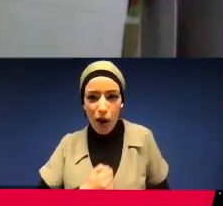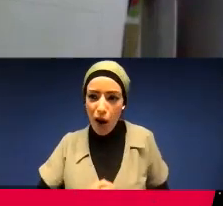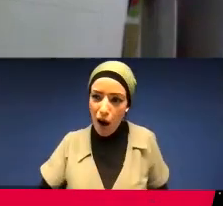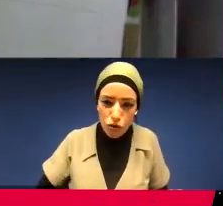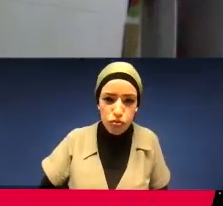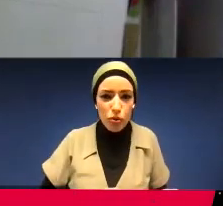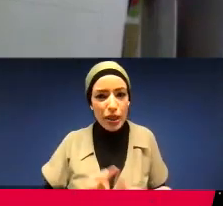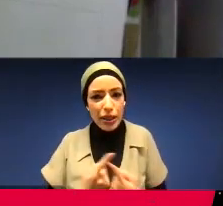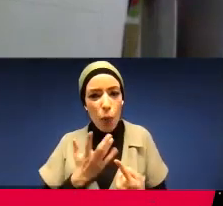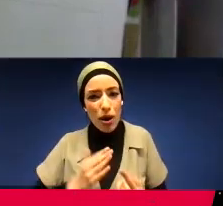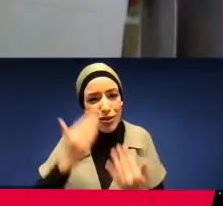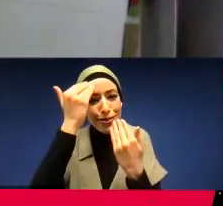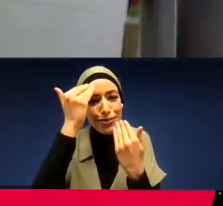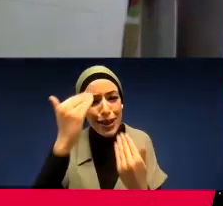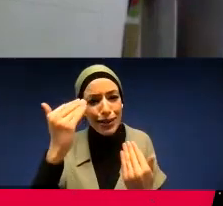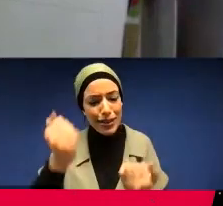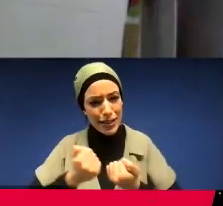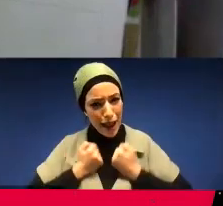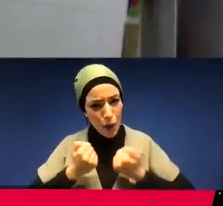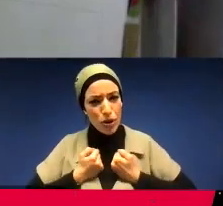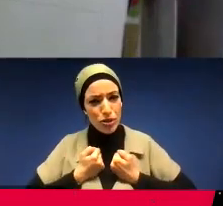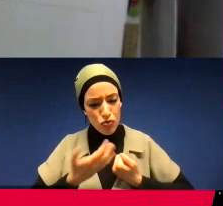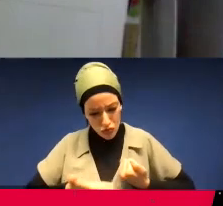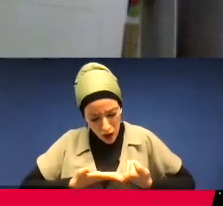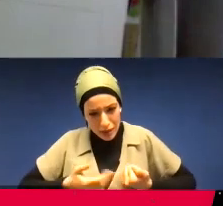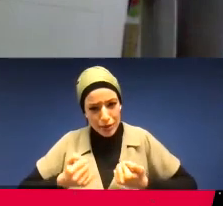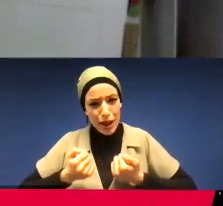fighting for dignity. They fighting because they had enough